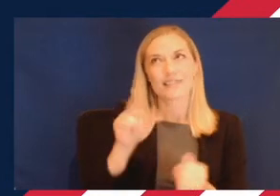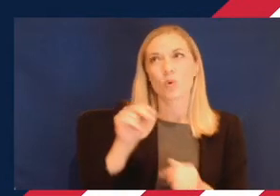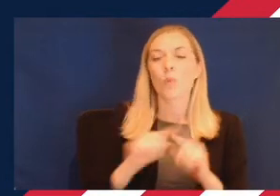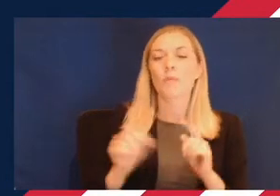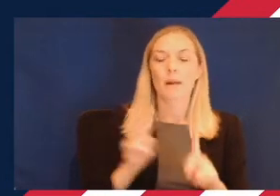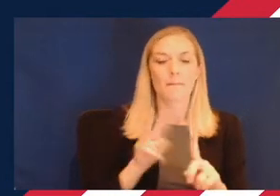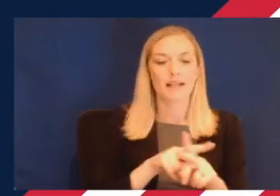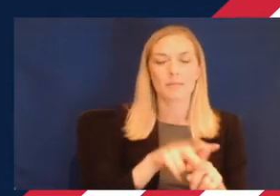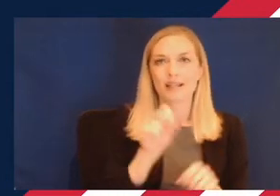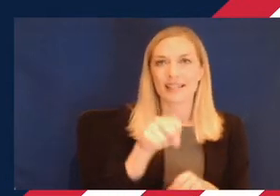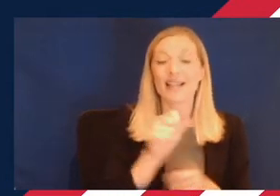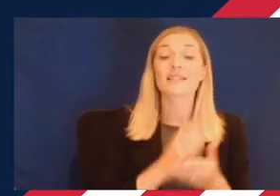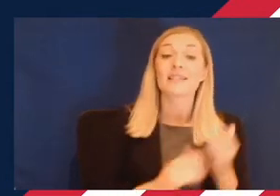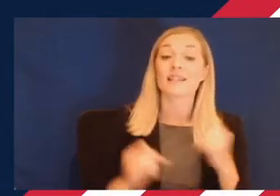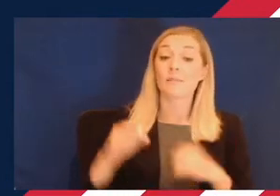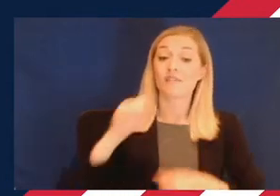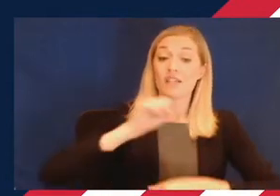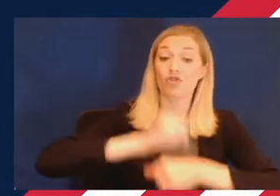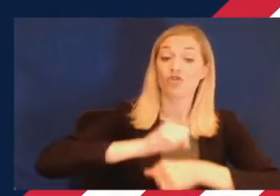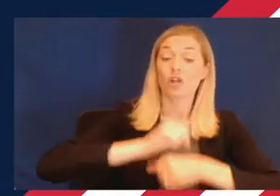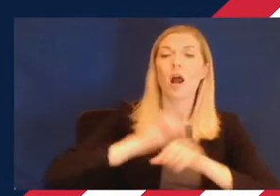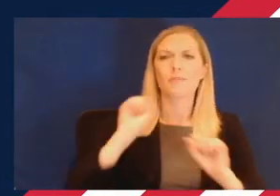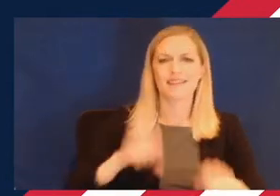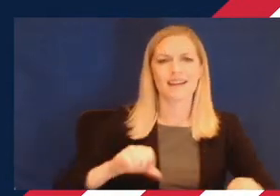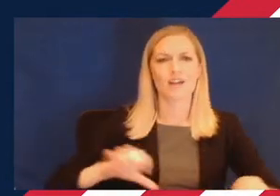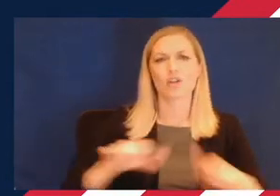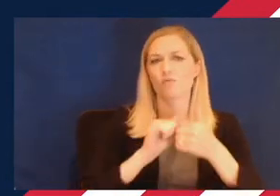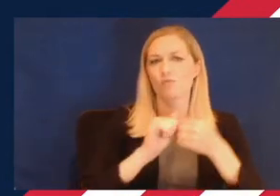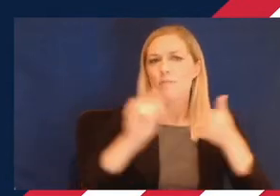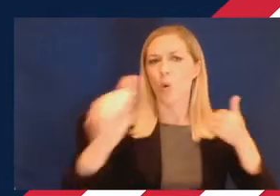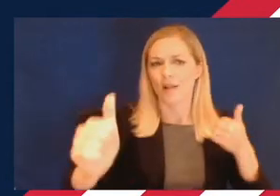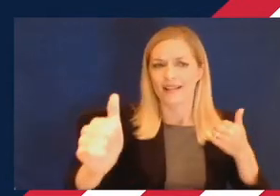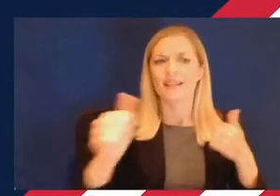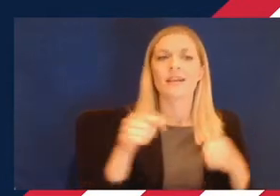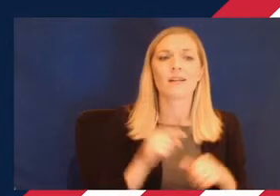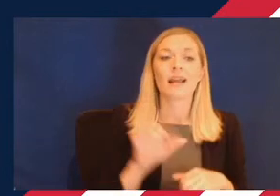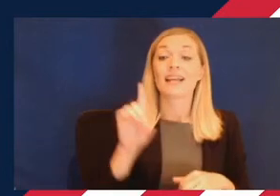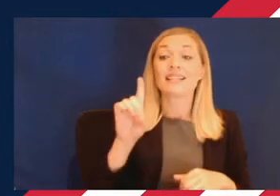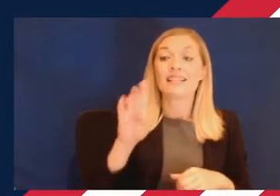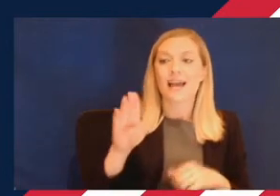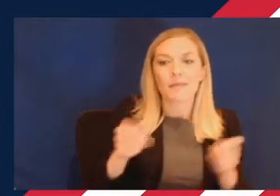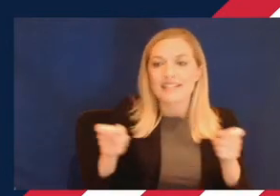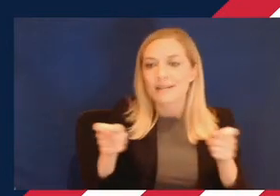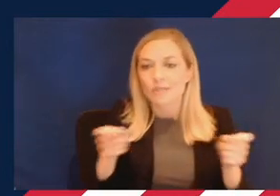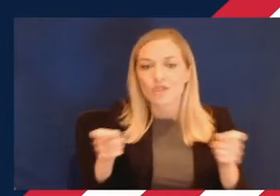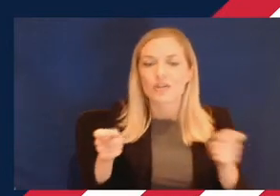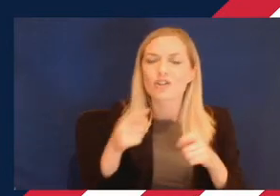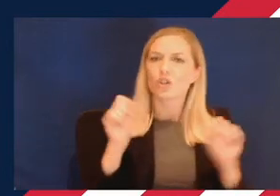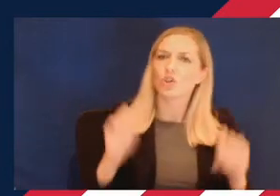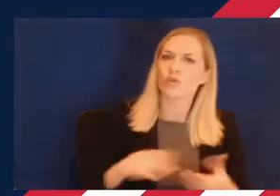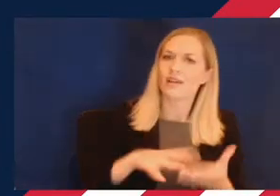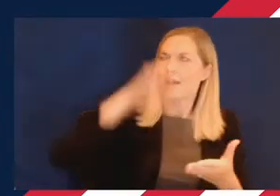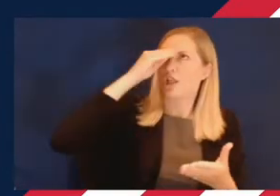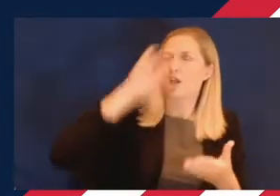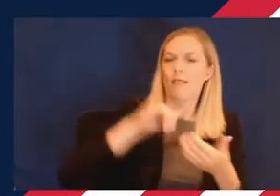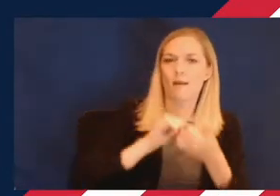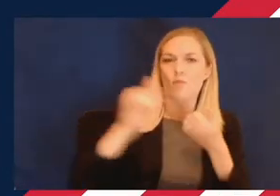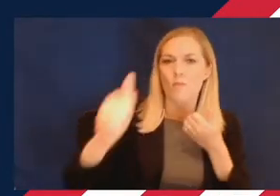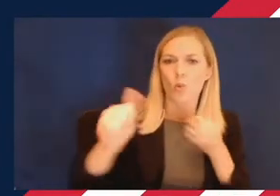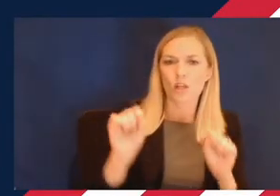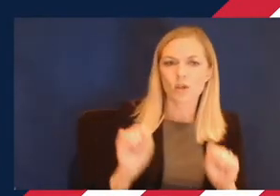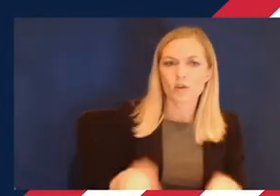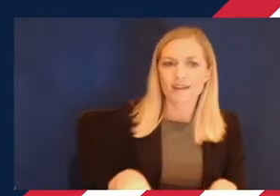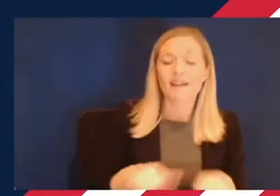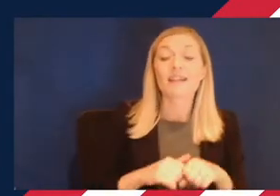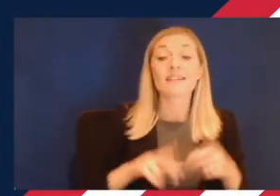be done remotely. Certainly digital jobs around, database administration or something like that. You can learn that remotely. Secondly, if this is funded